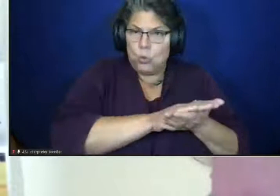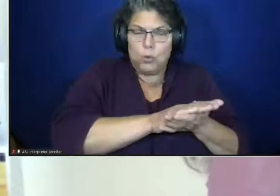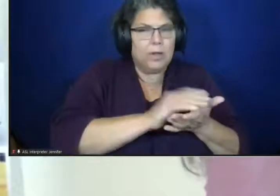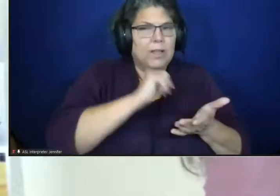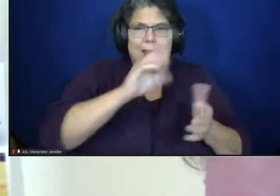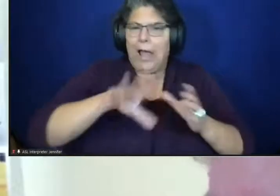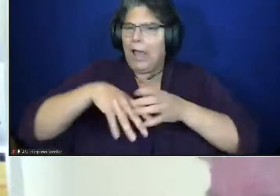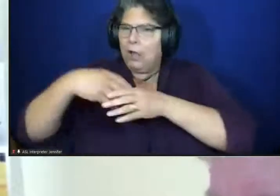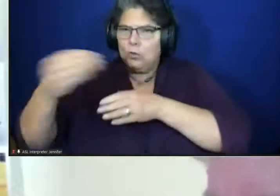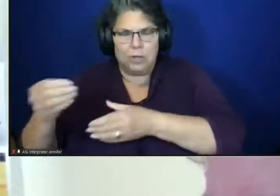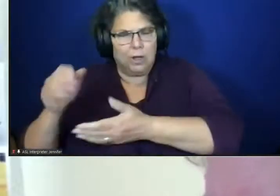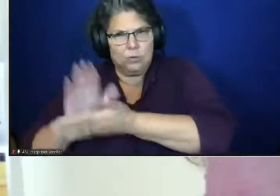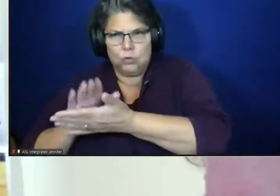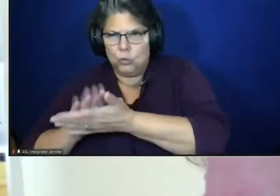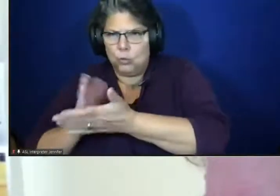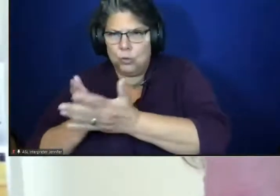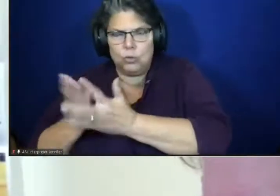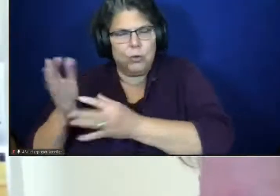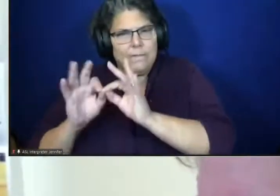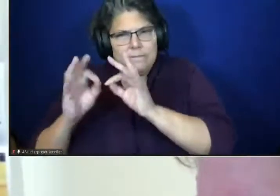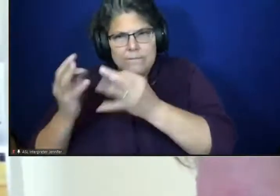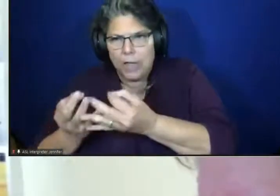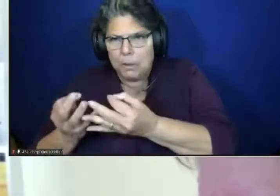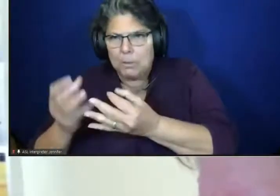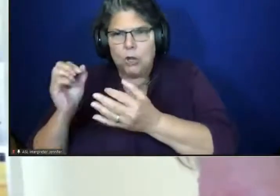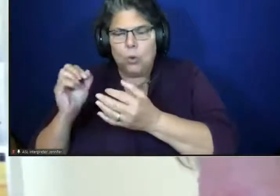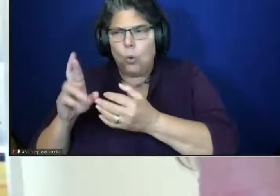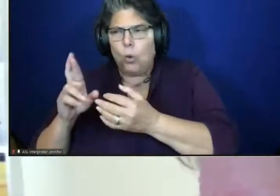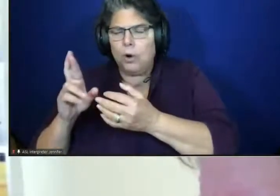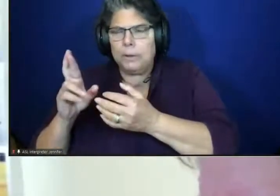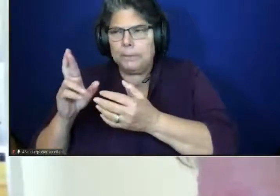through family or